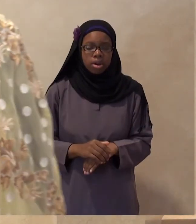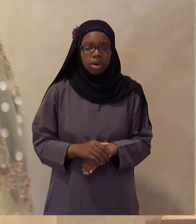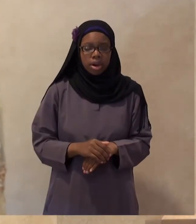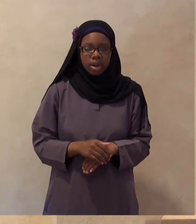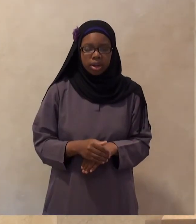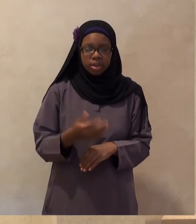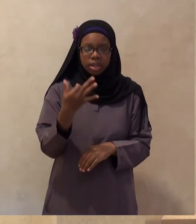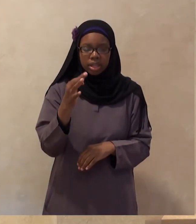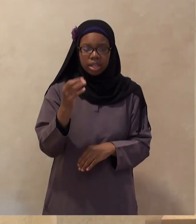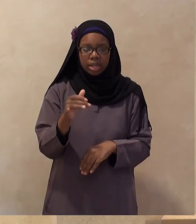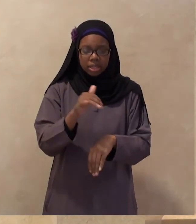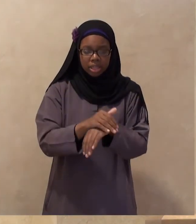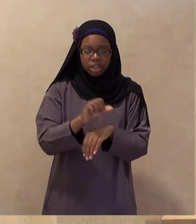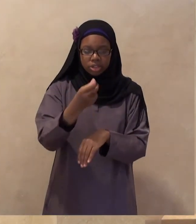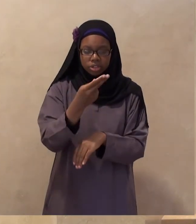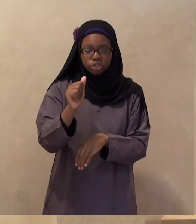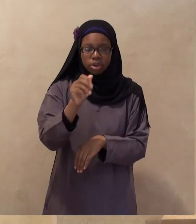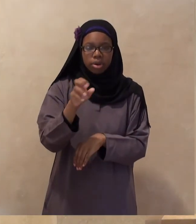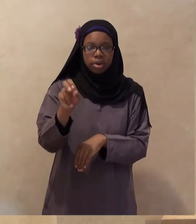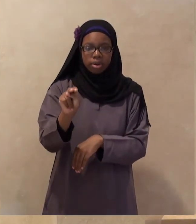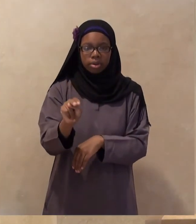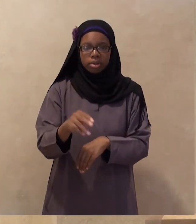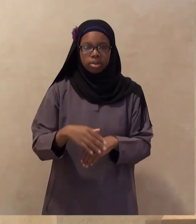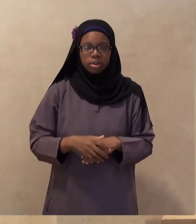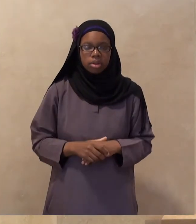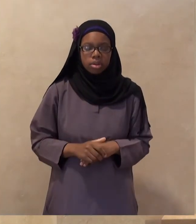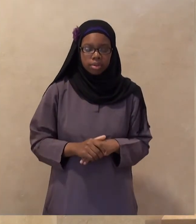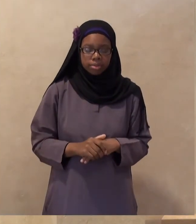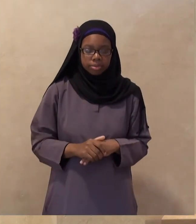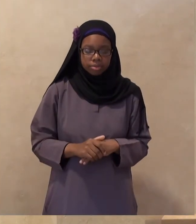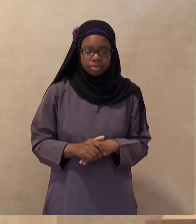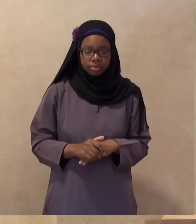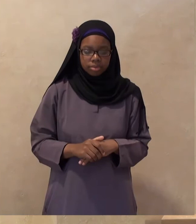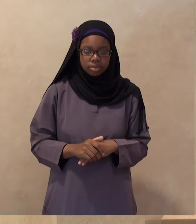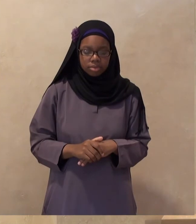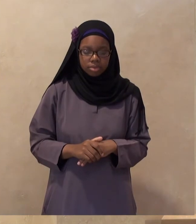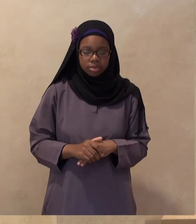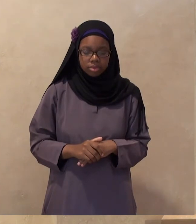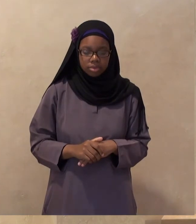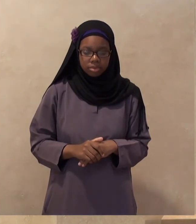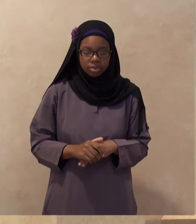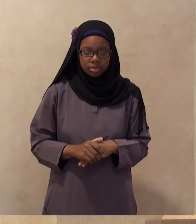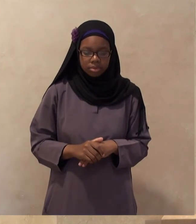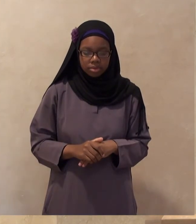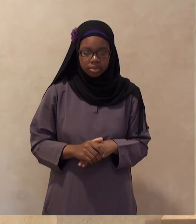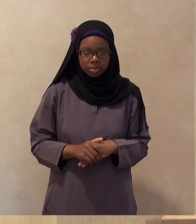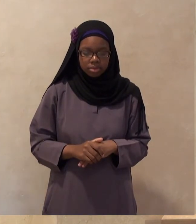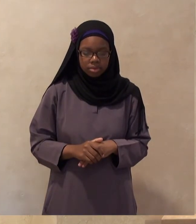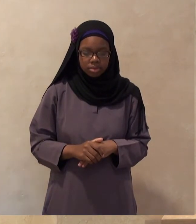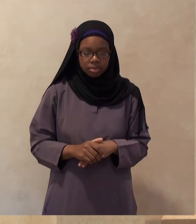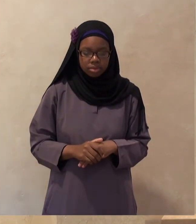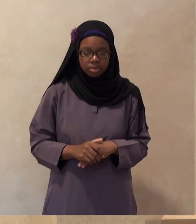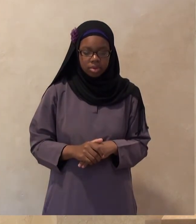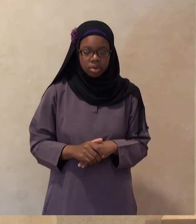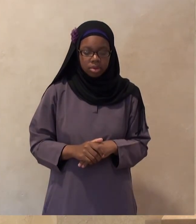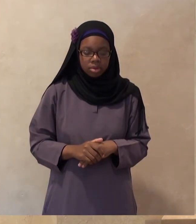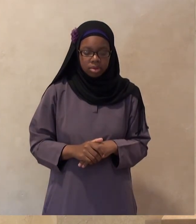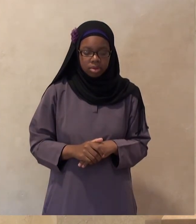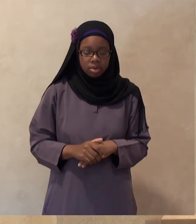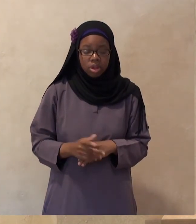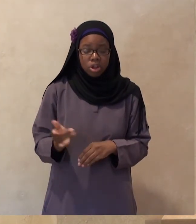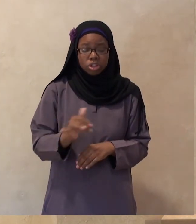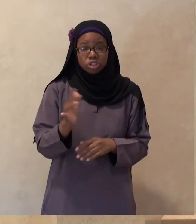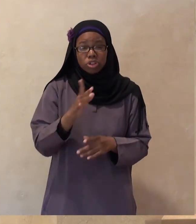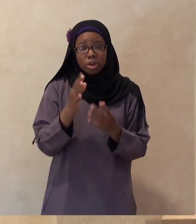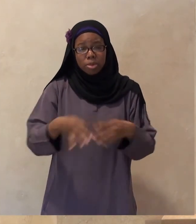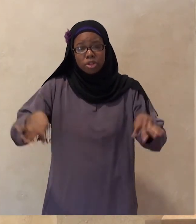Shaban. And a question was asked by Imam Ibn Taymiyyah rahimahullah regarding the significance of the